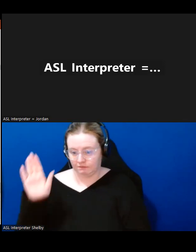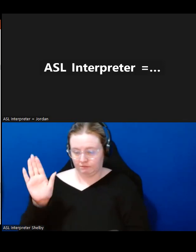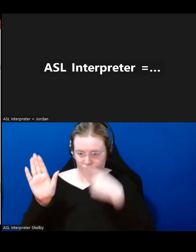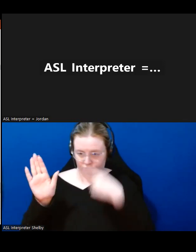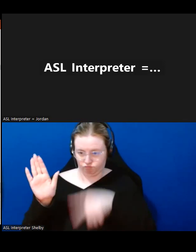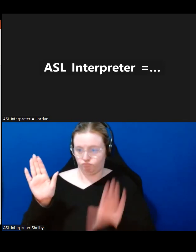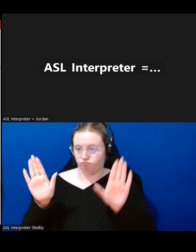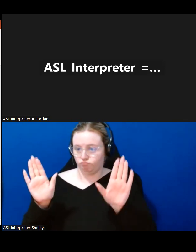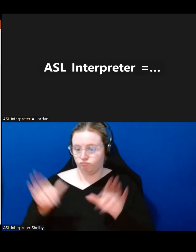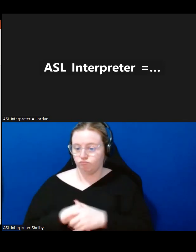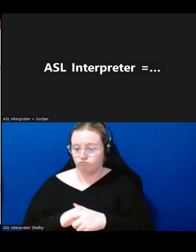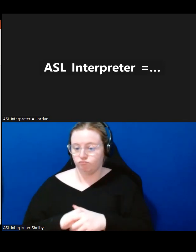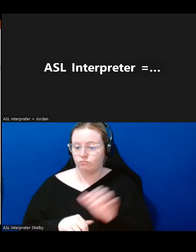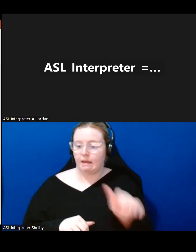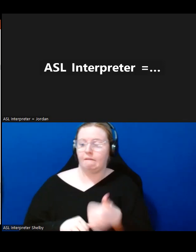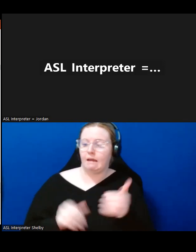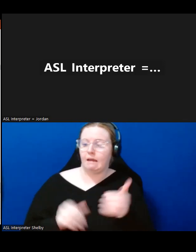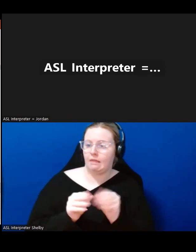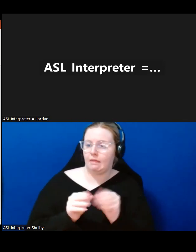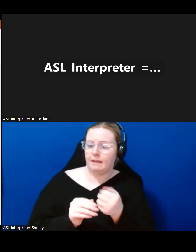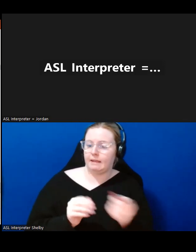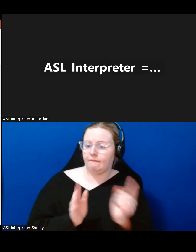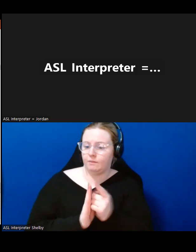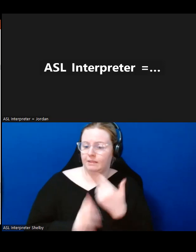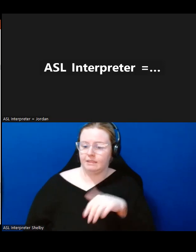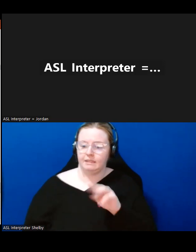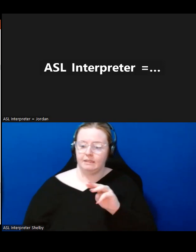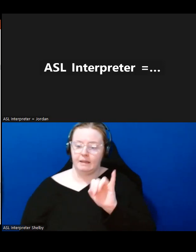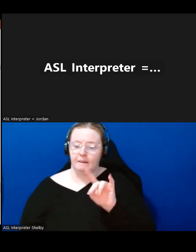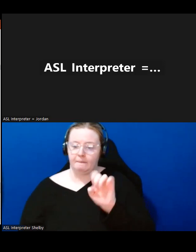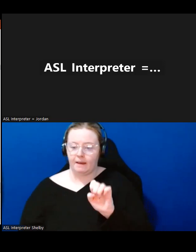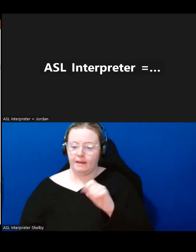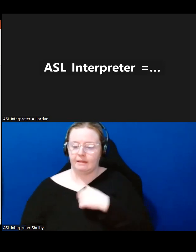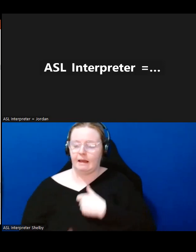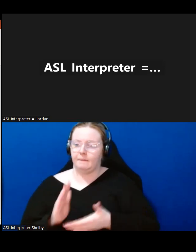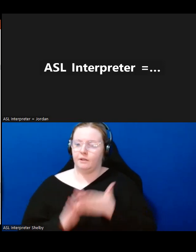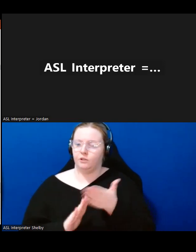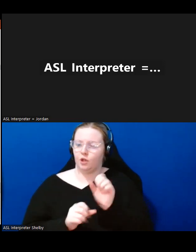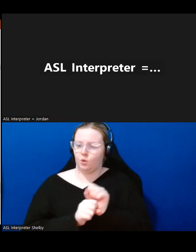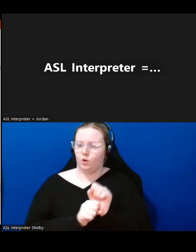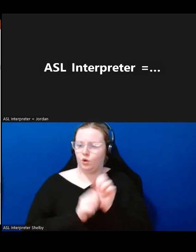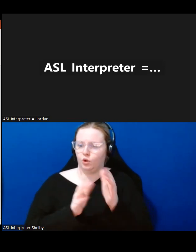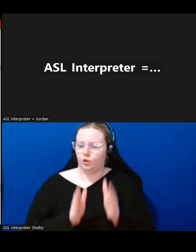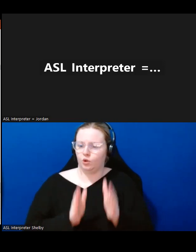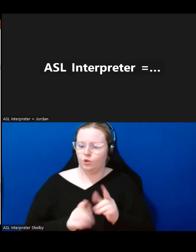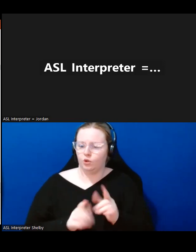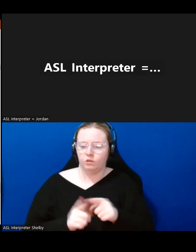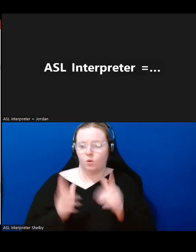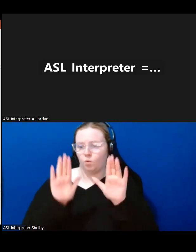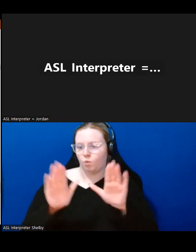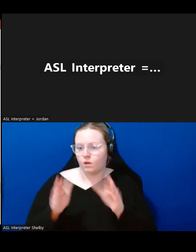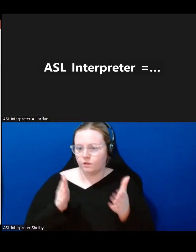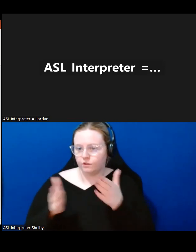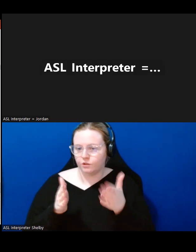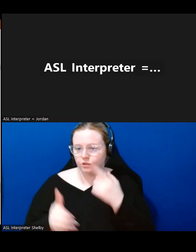to give it. I have another meeting in a few minutes. It's Mike Keall, and I chair a group called Older Workers Newfoundland Labrador. What a wonderful service, Catherine, for